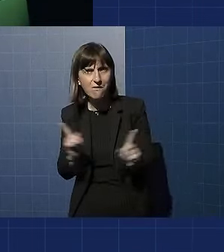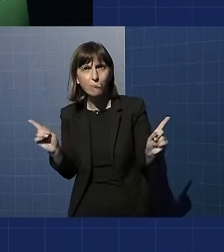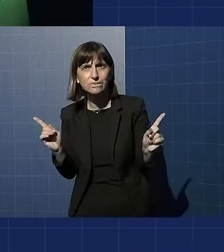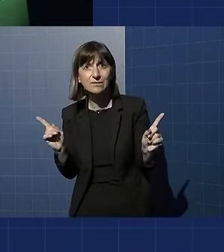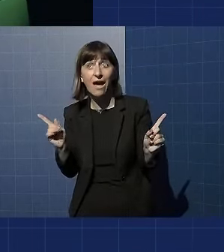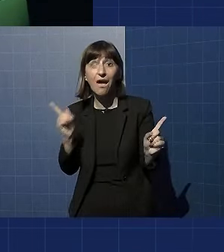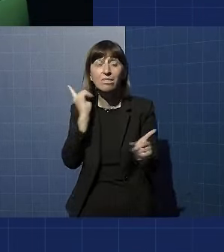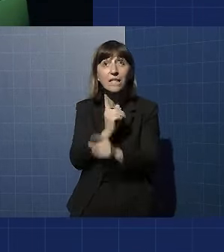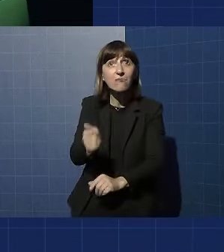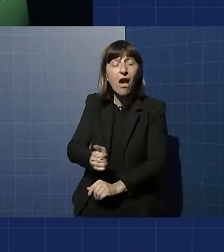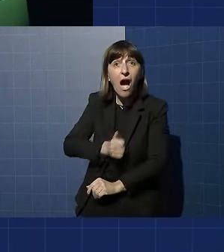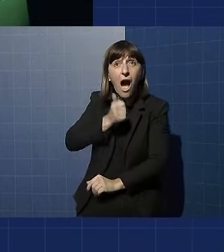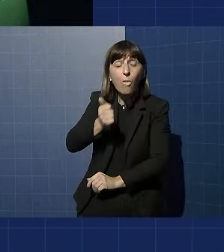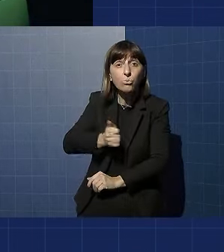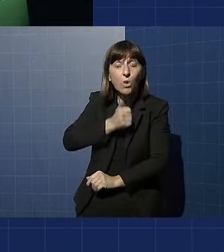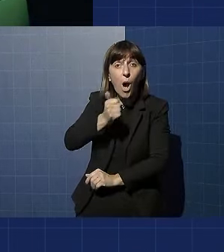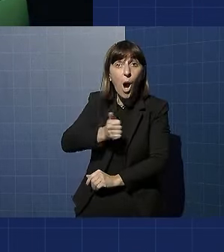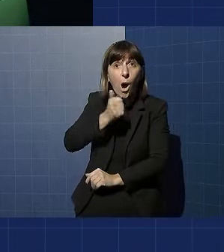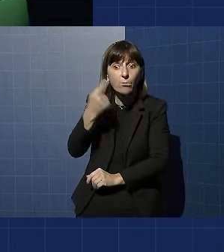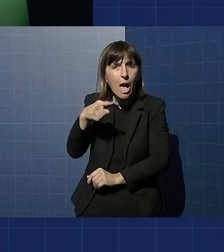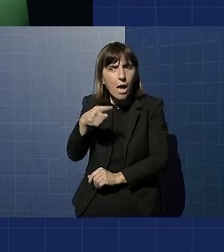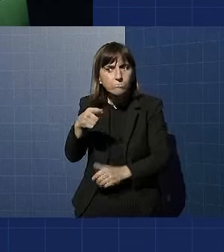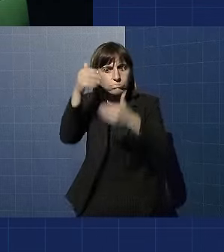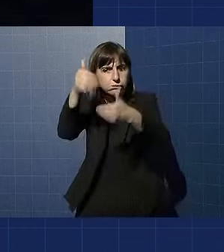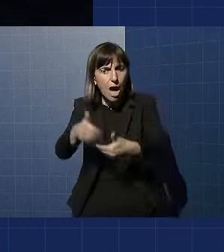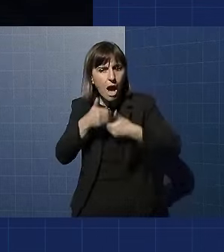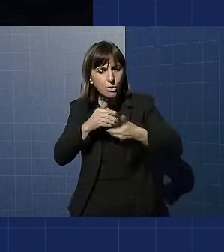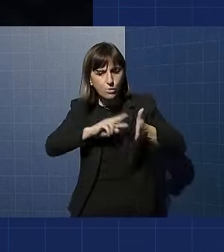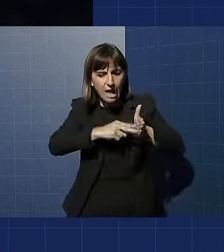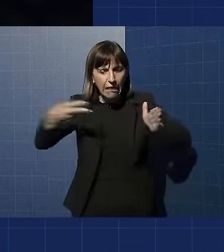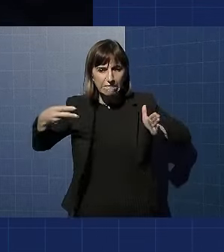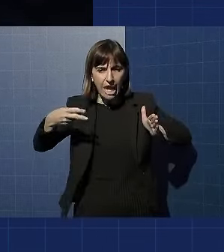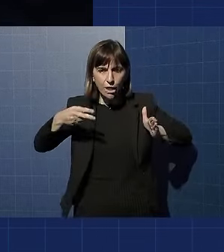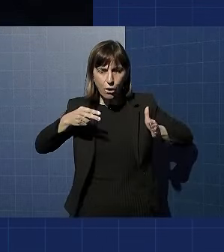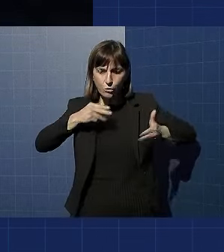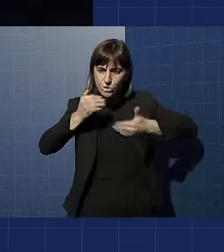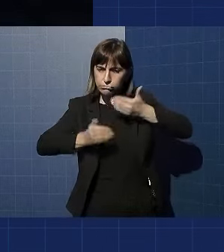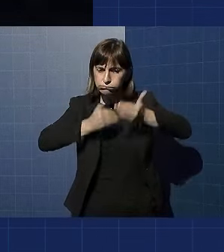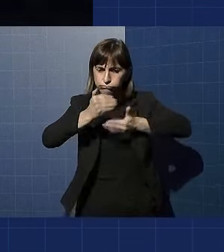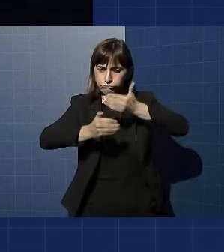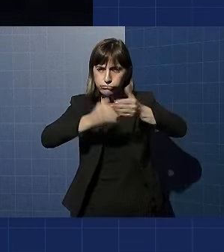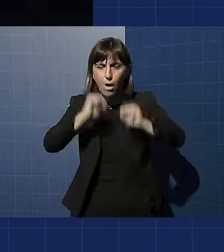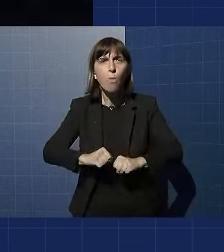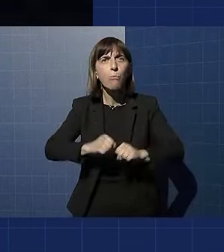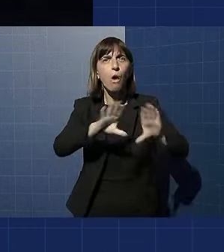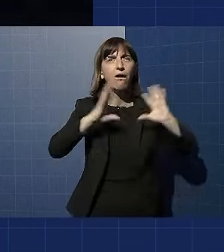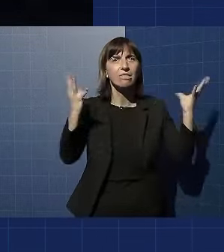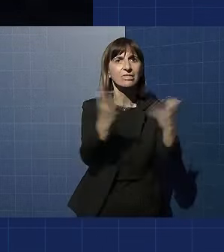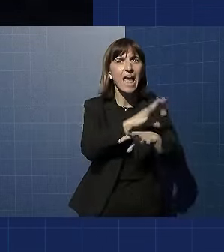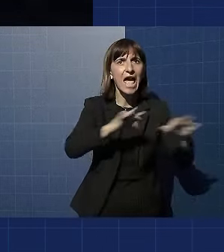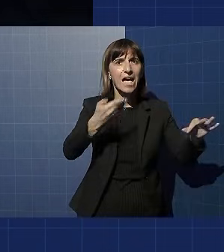be beneficial for Earth in miniaturized design or maybe even applications for telemedicine, because we have that,